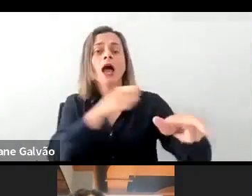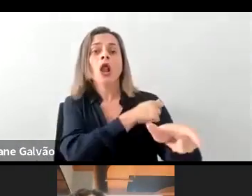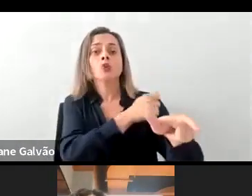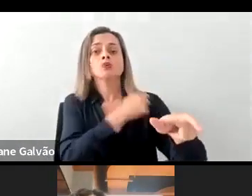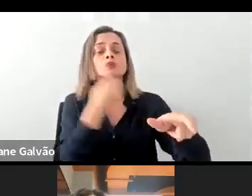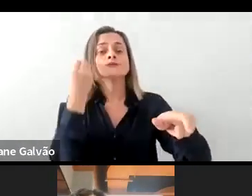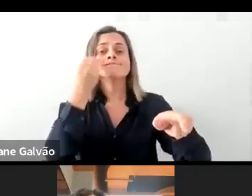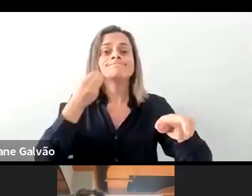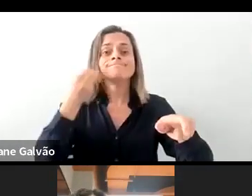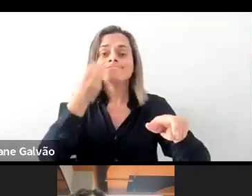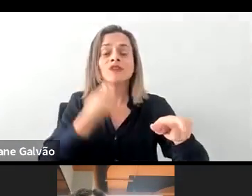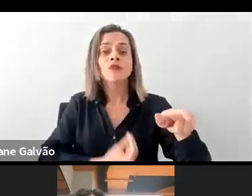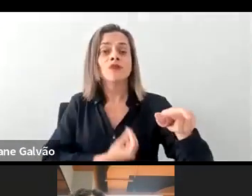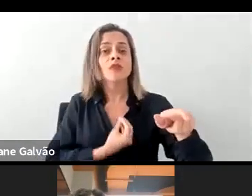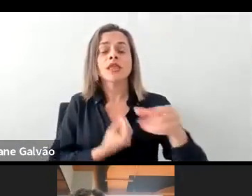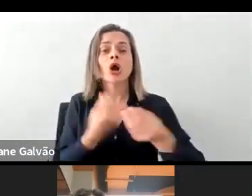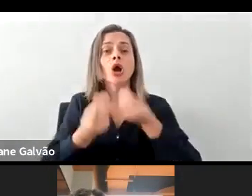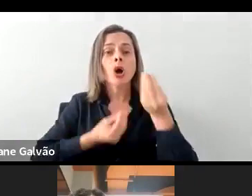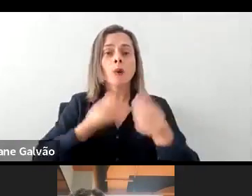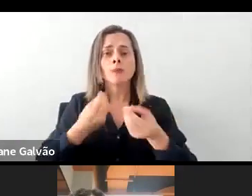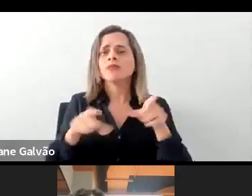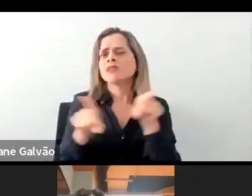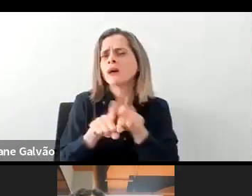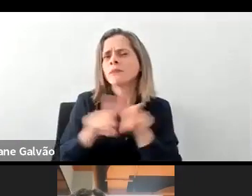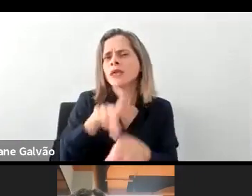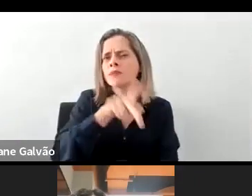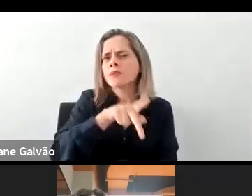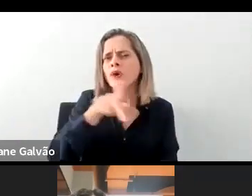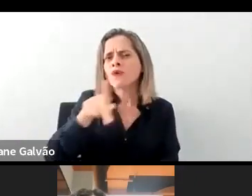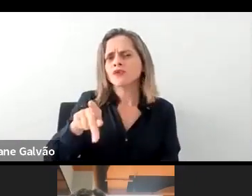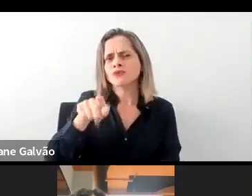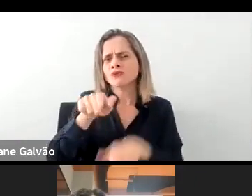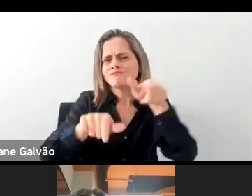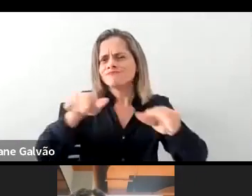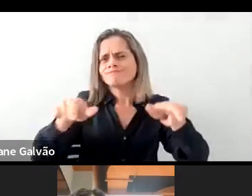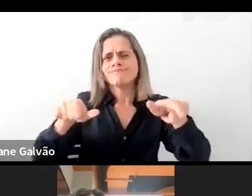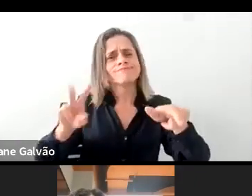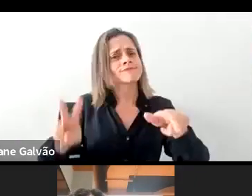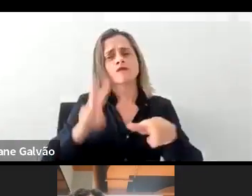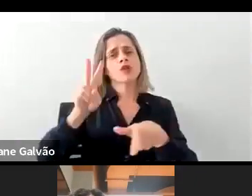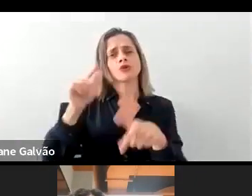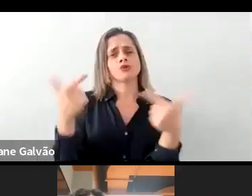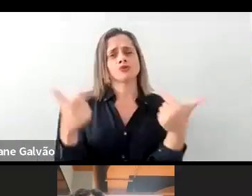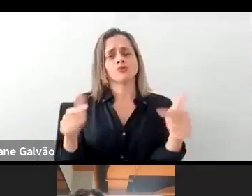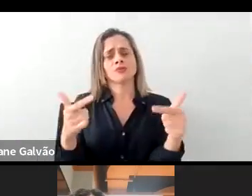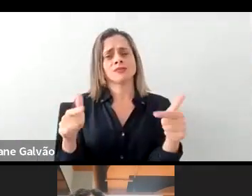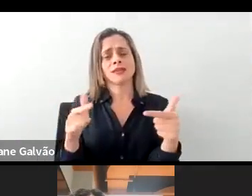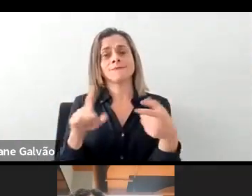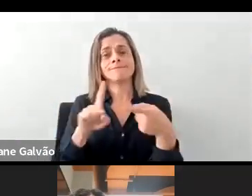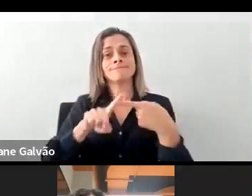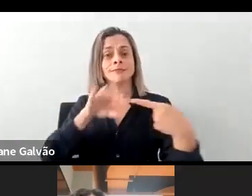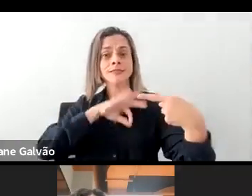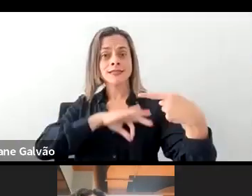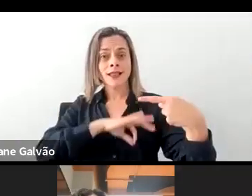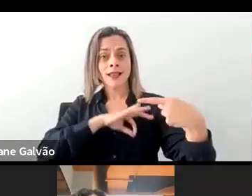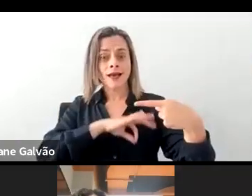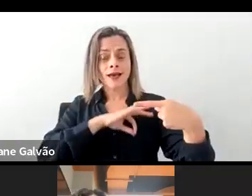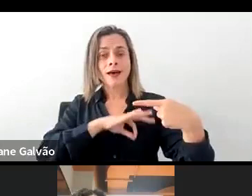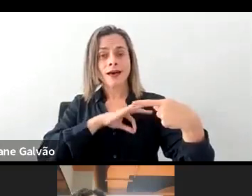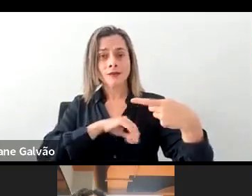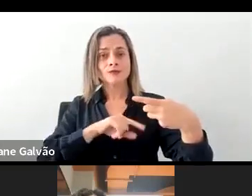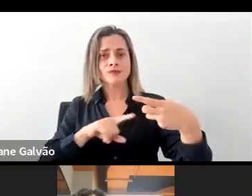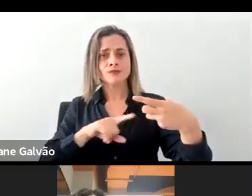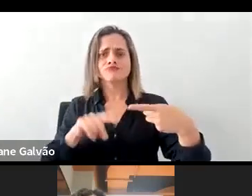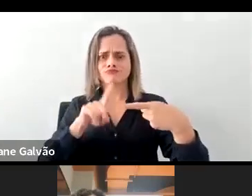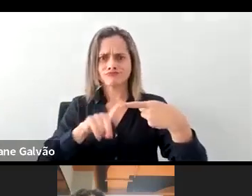valorize the teachers, and not even the salary of the teachers, in so many negative aspects. But